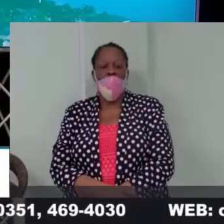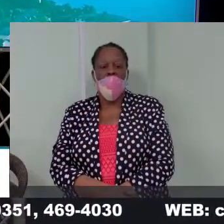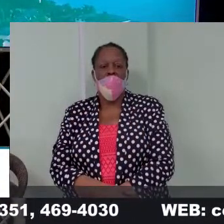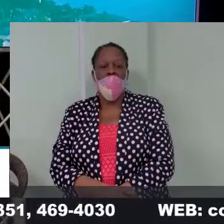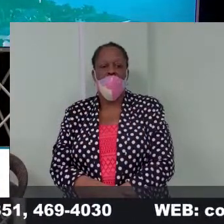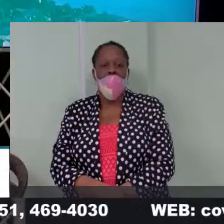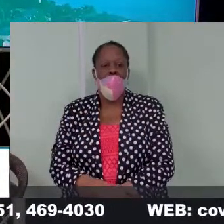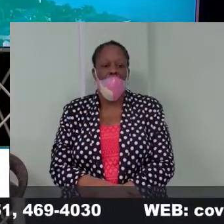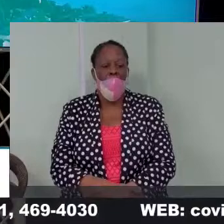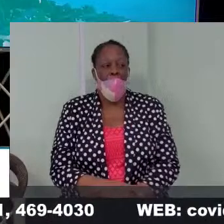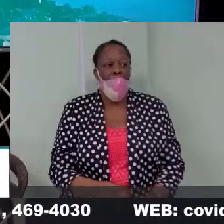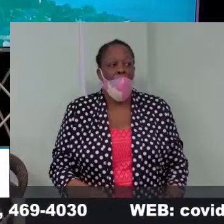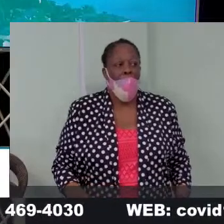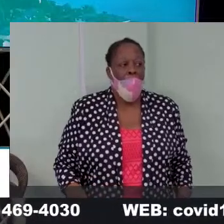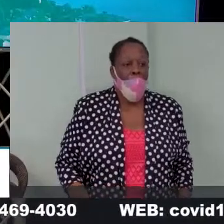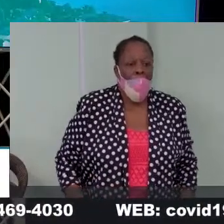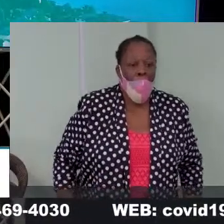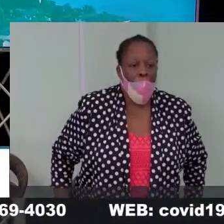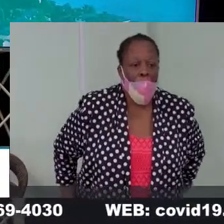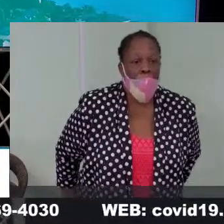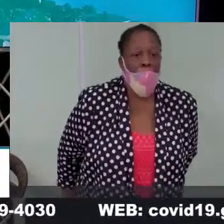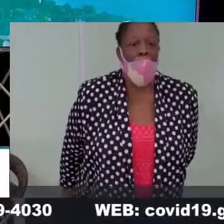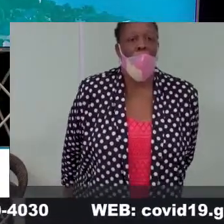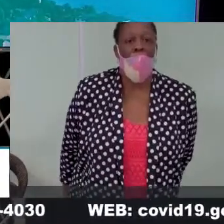Dr. Laws.